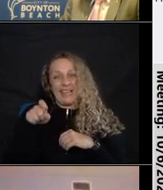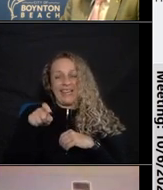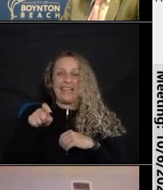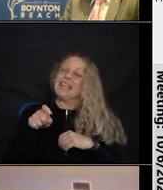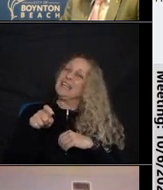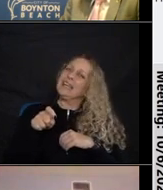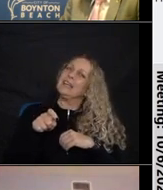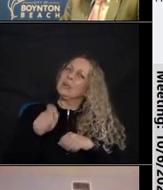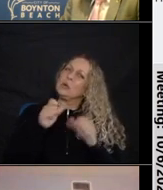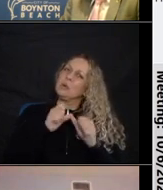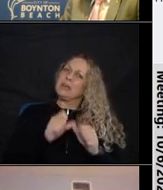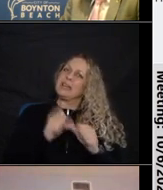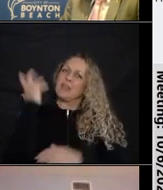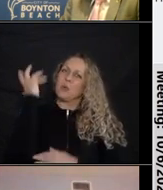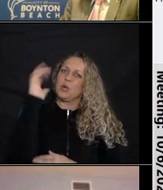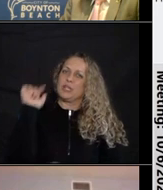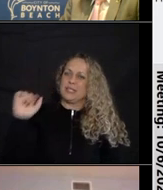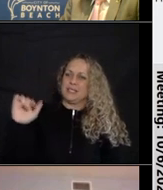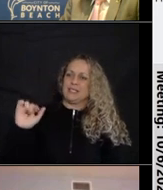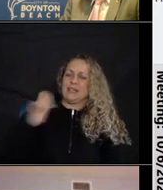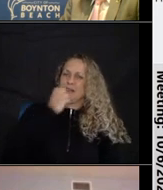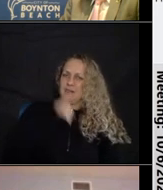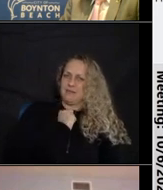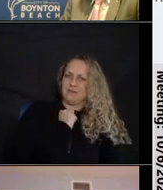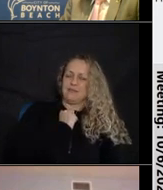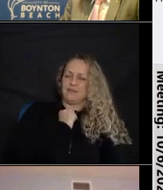to maintain the woods as woods.